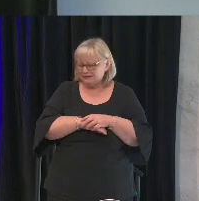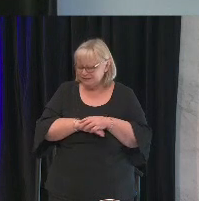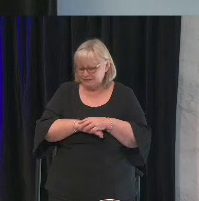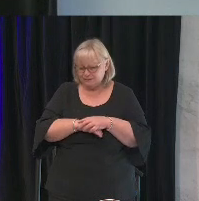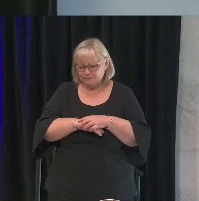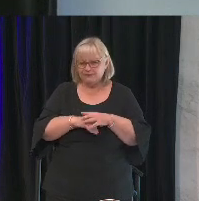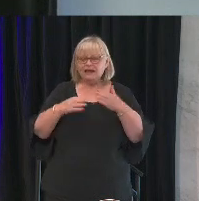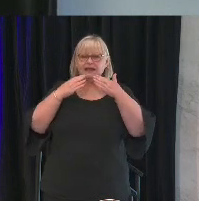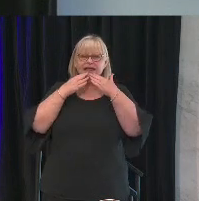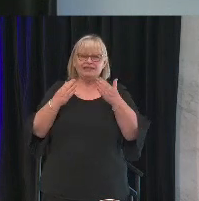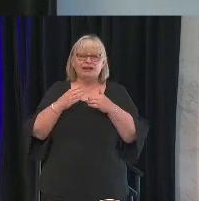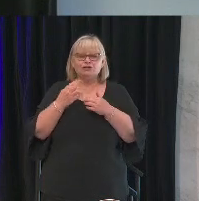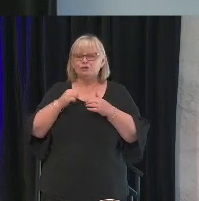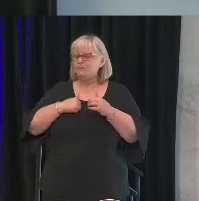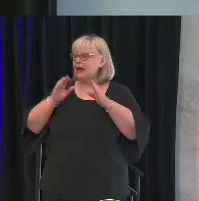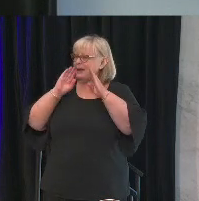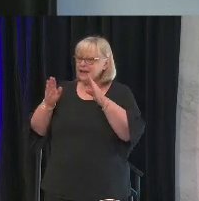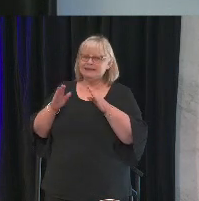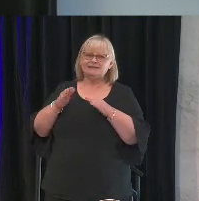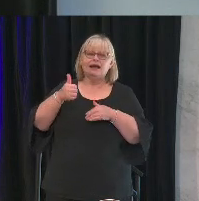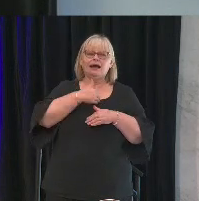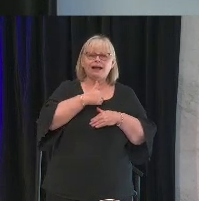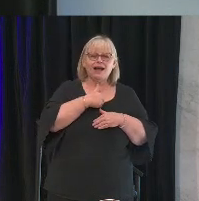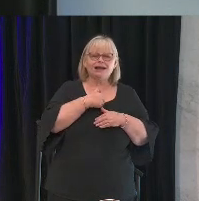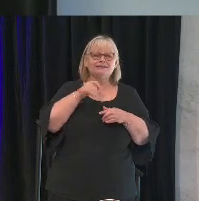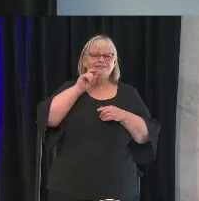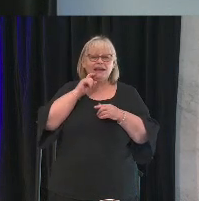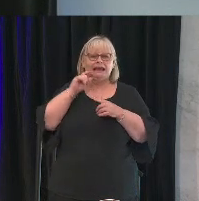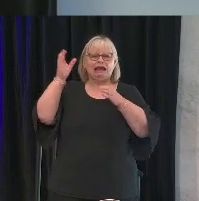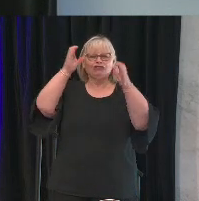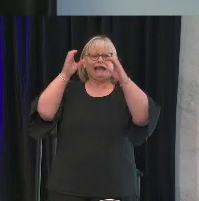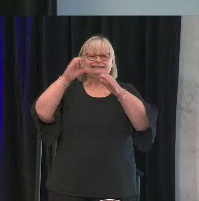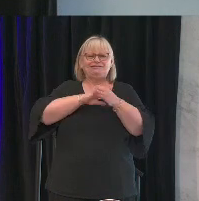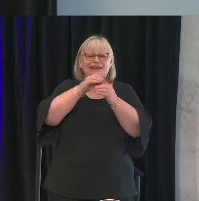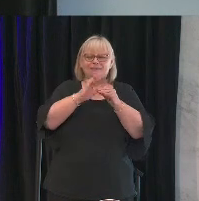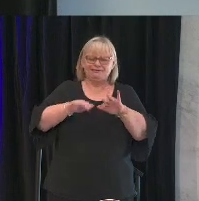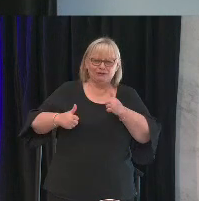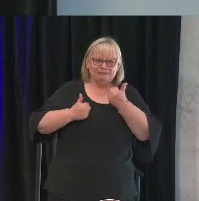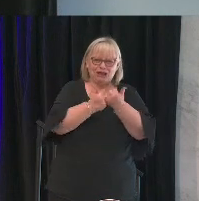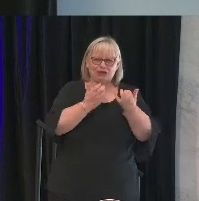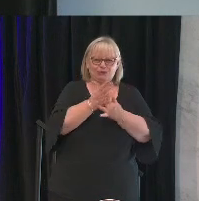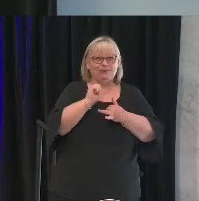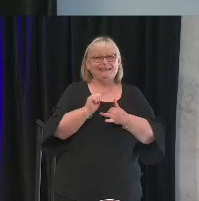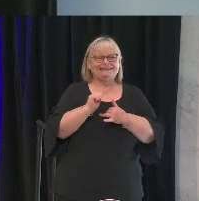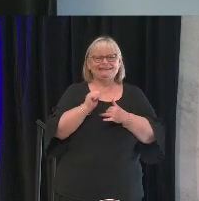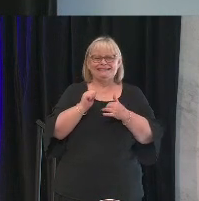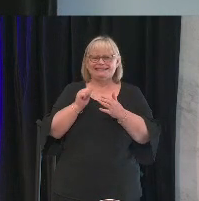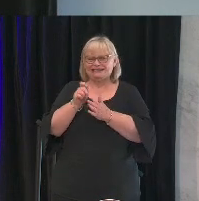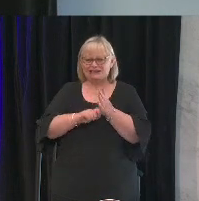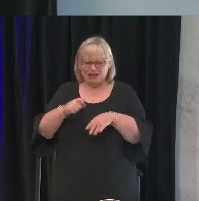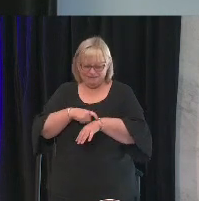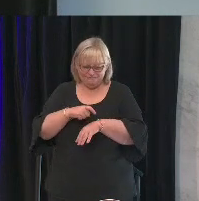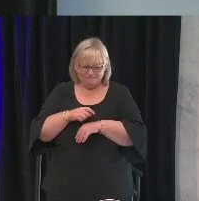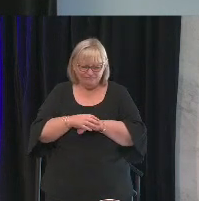Thank you to my amazing, kind, funny, and creative family for supporting me through this wild ride. Thank you to